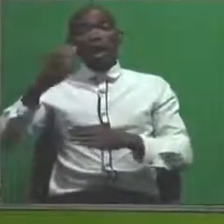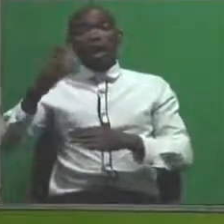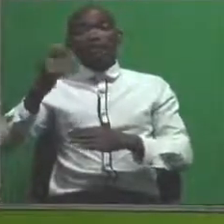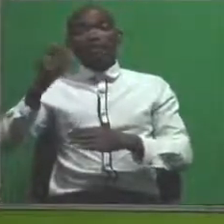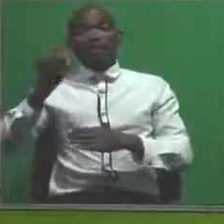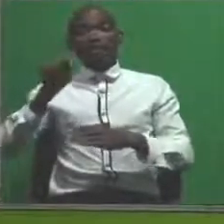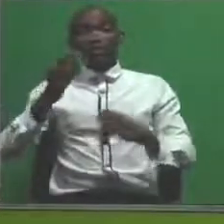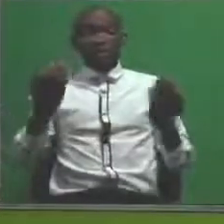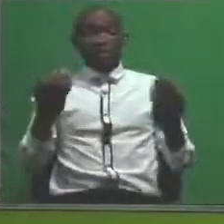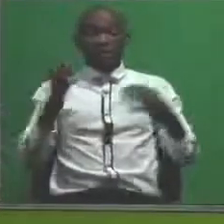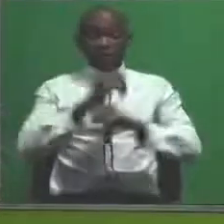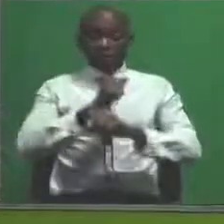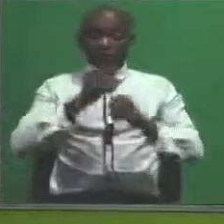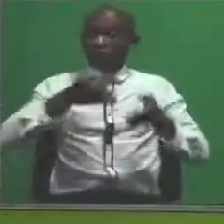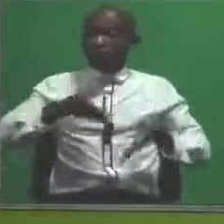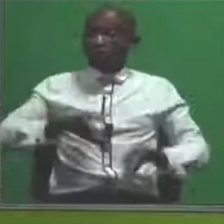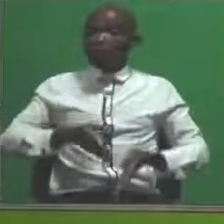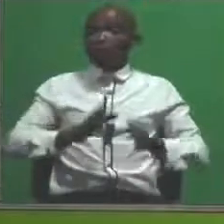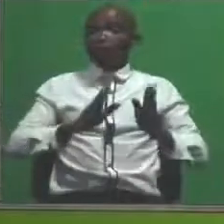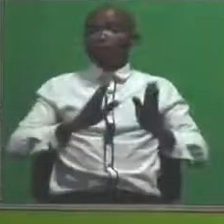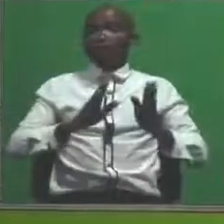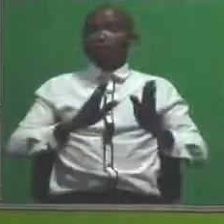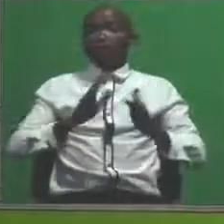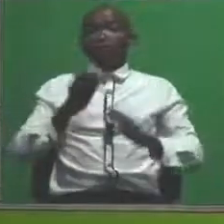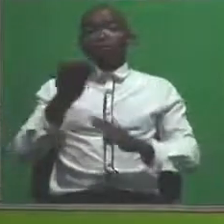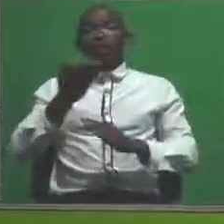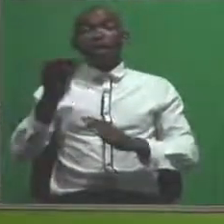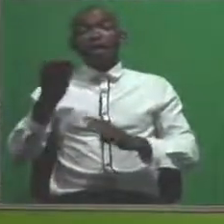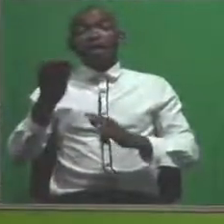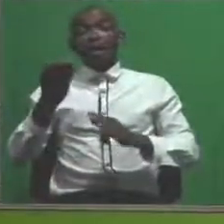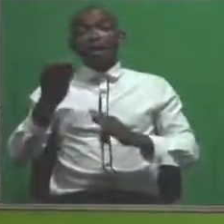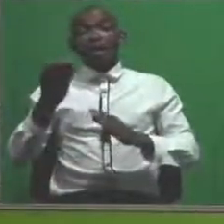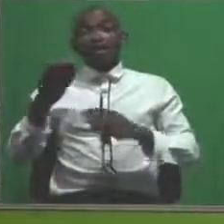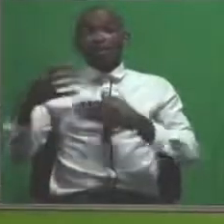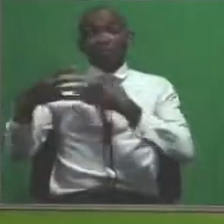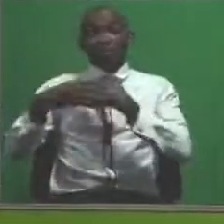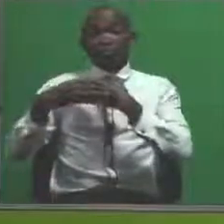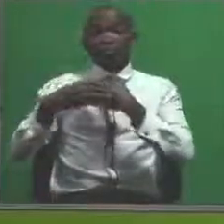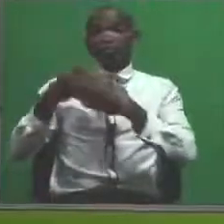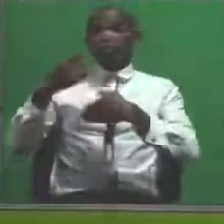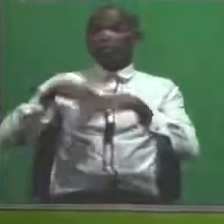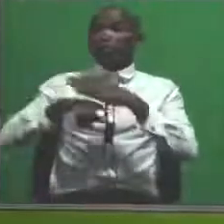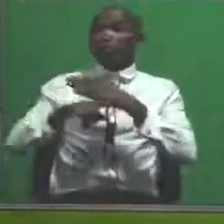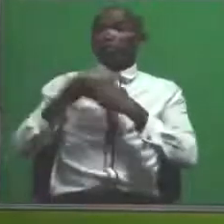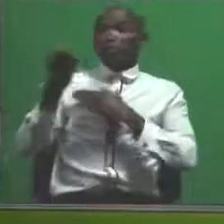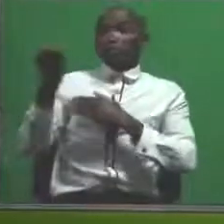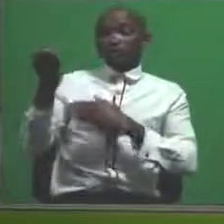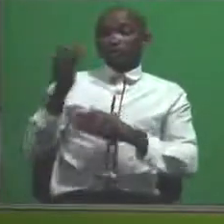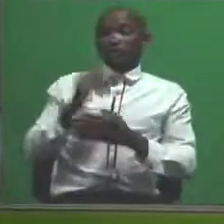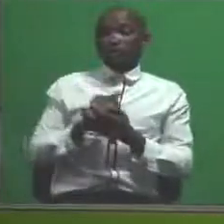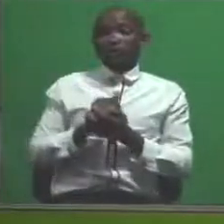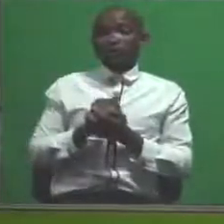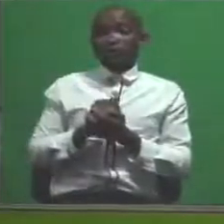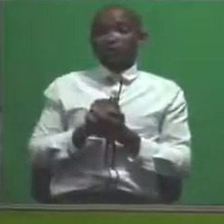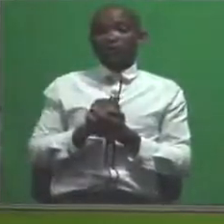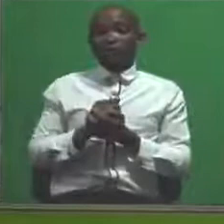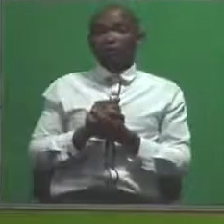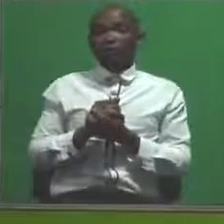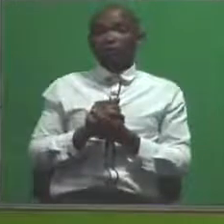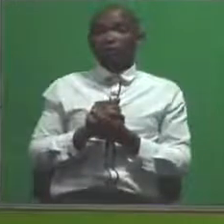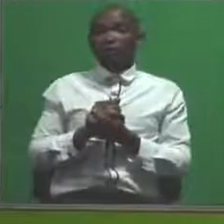product. So we have another features in our profile, activation energy. And it